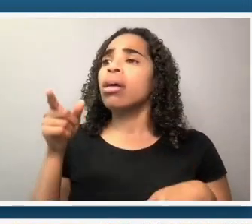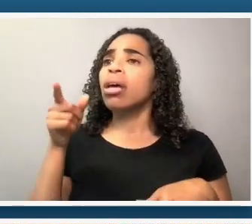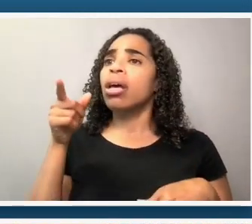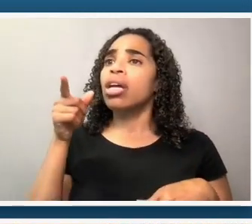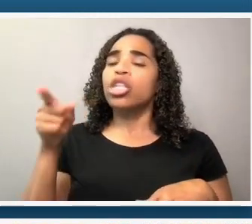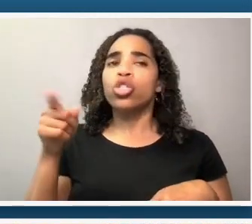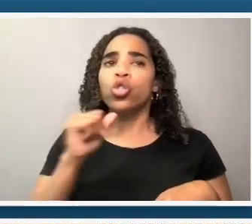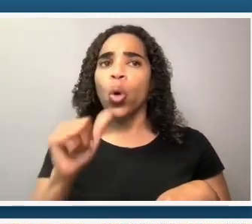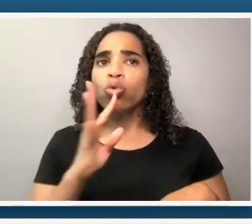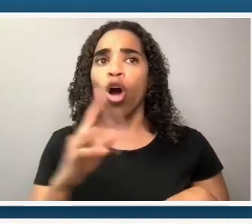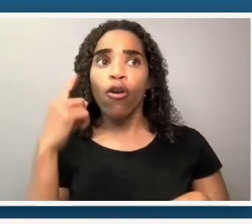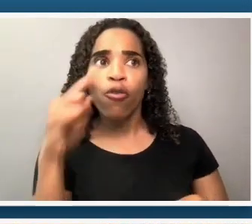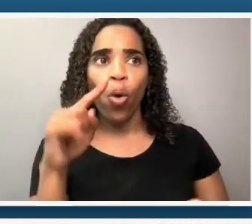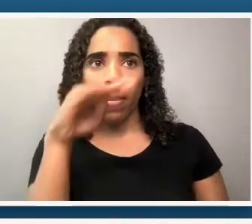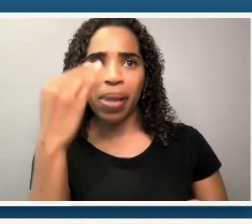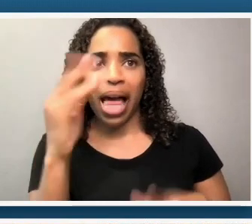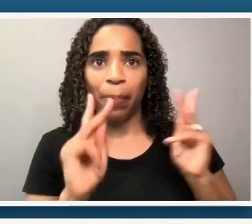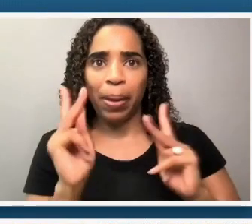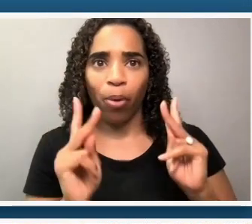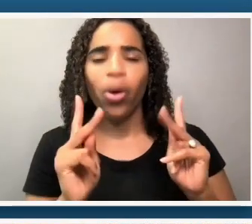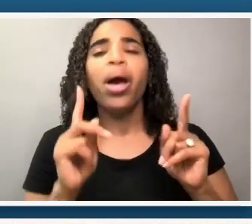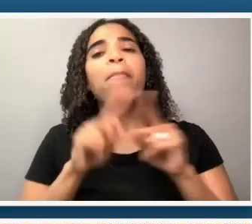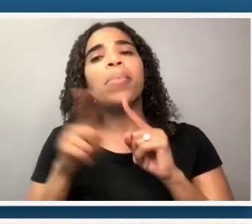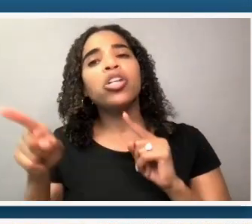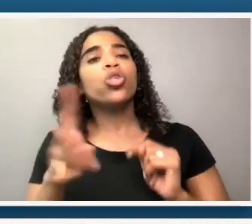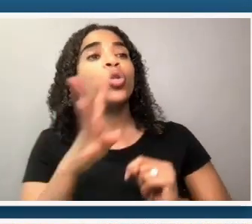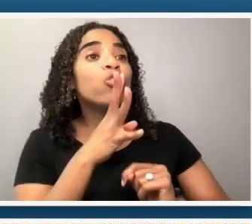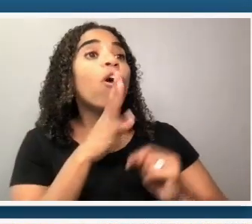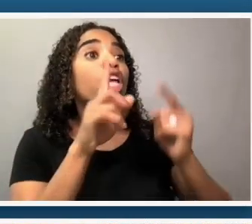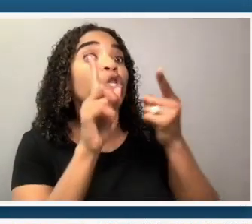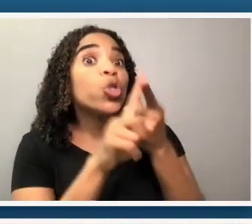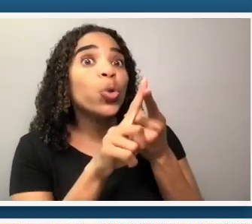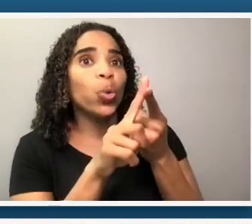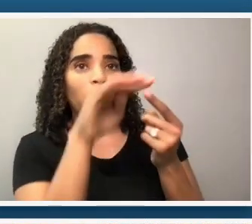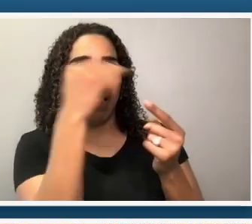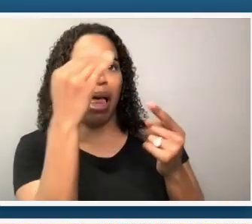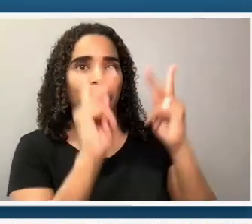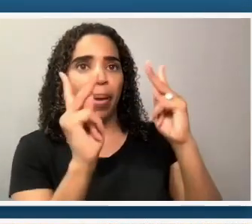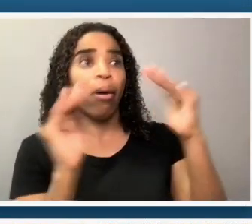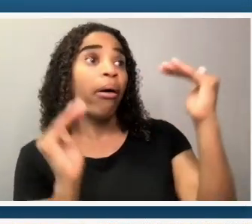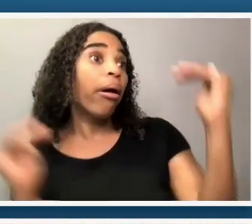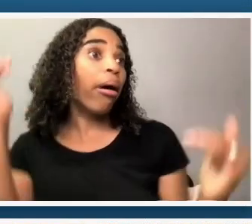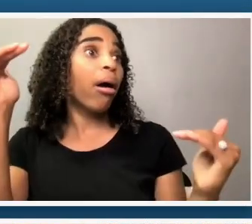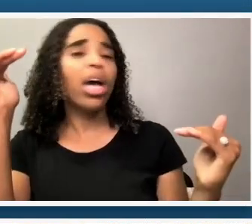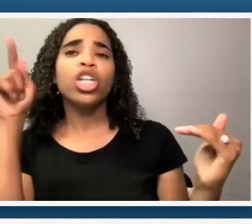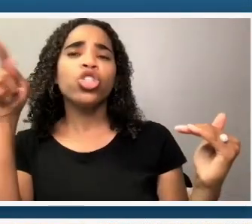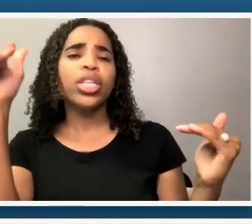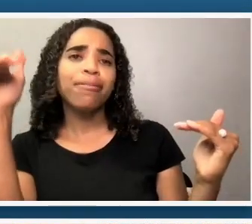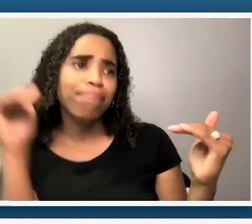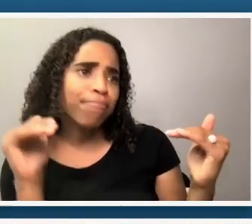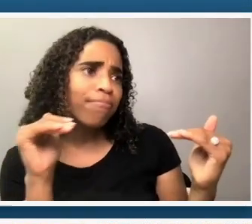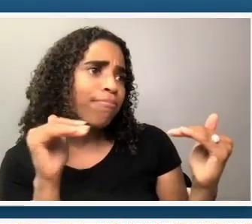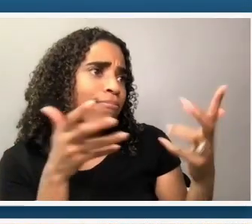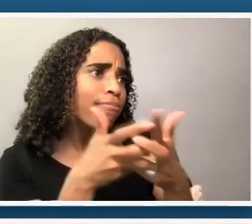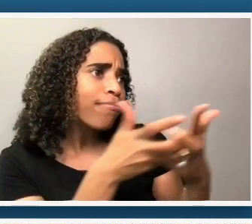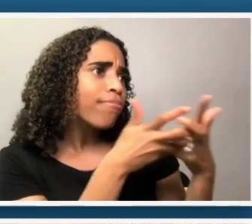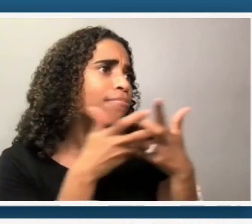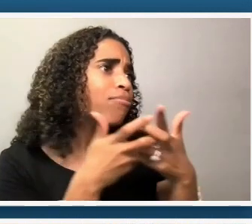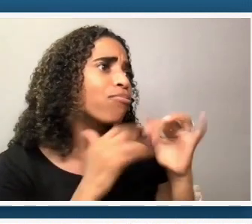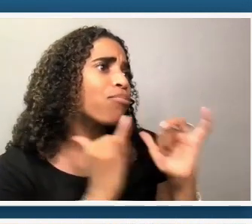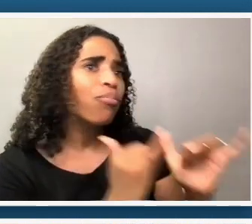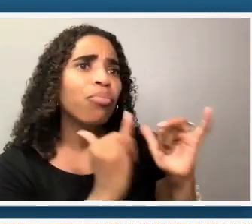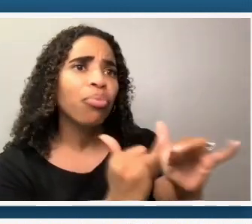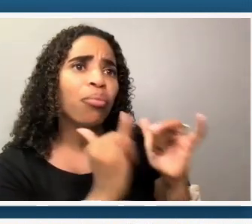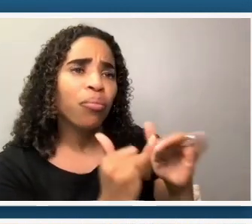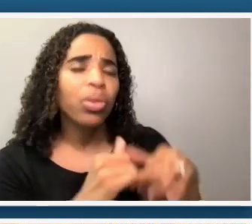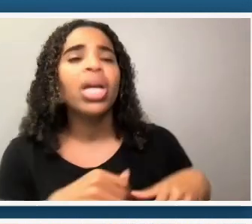Black people, but speaking to and being among Black people. So her determination to make sure that the white gaze was